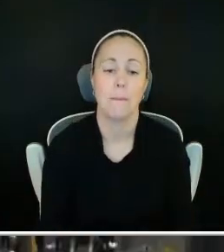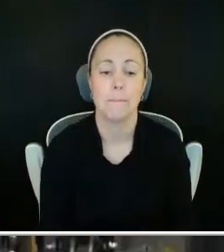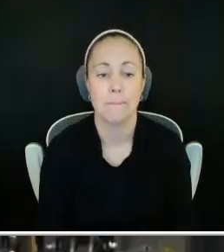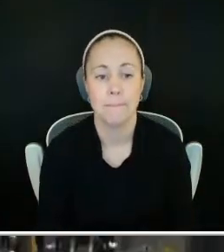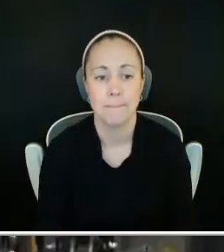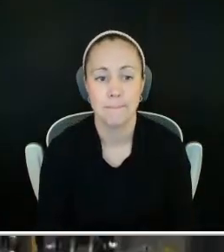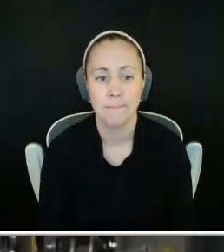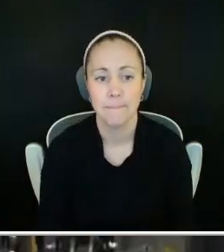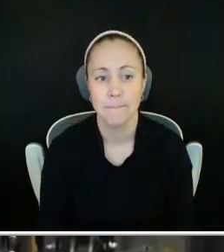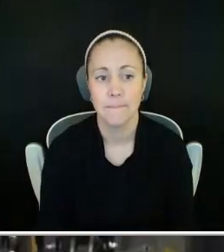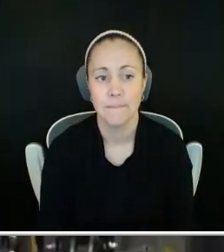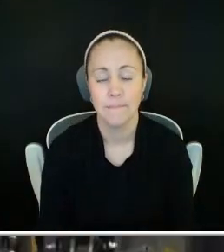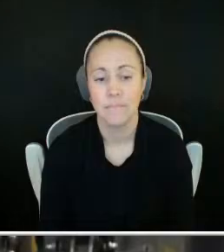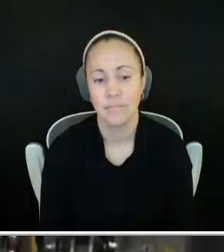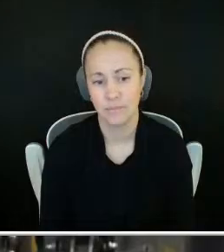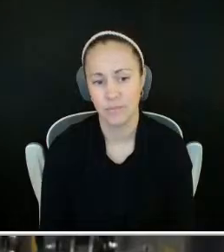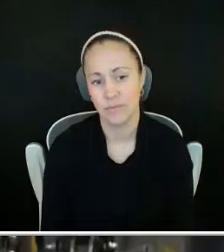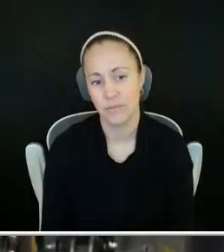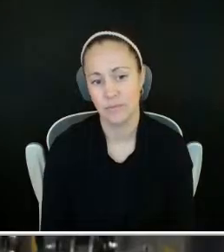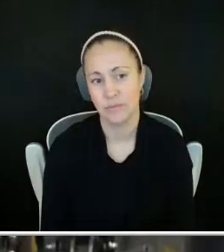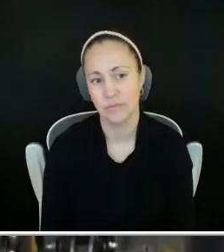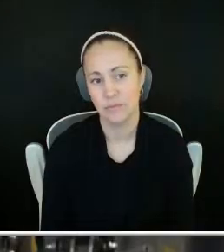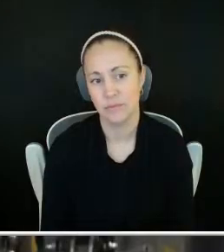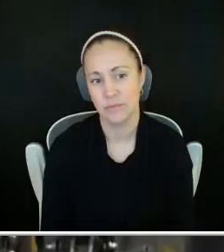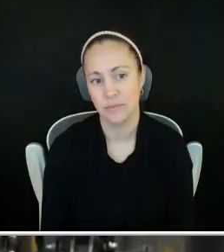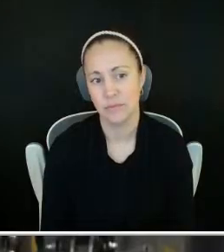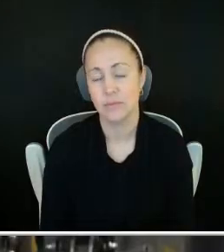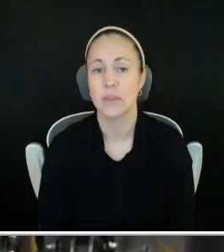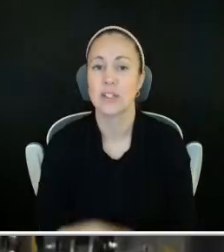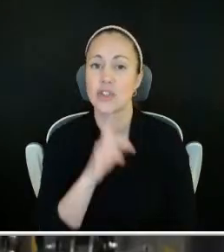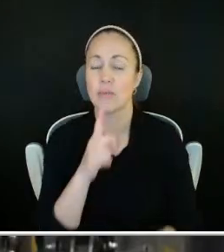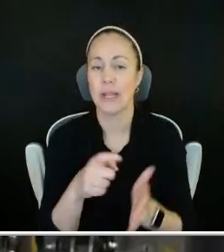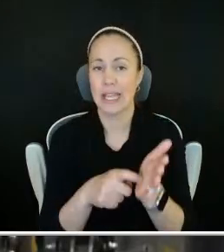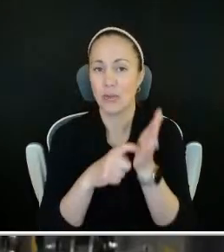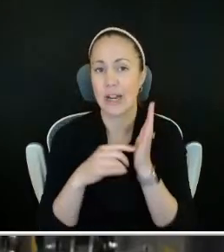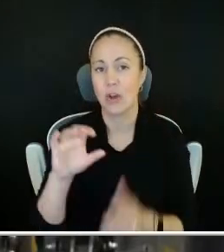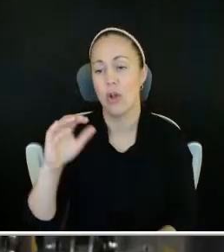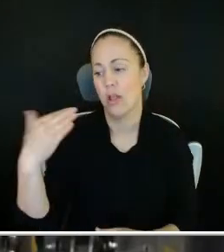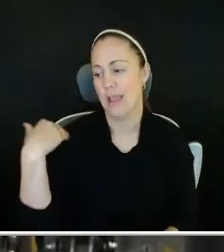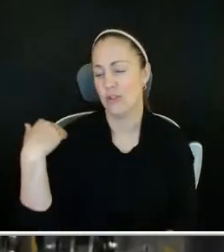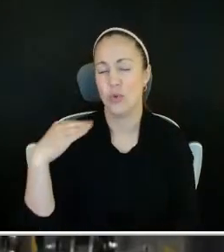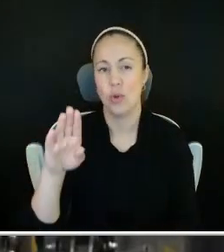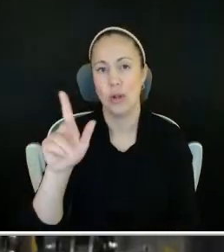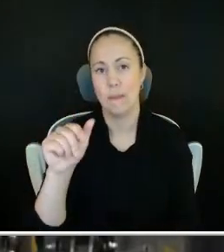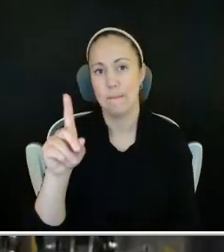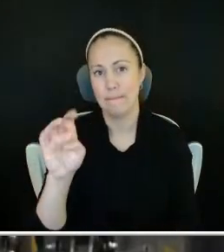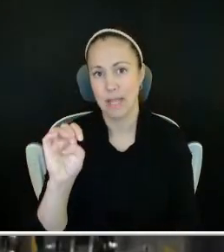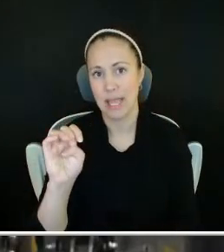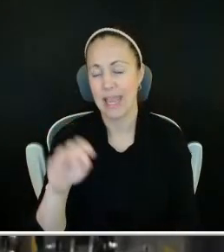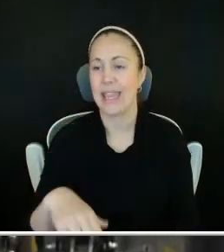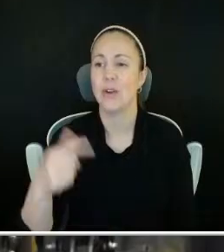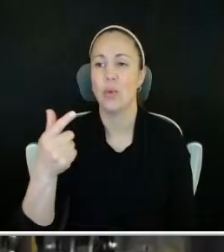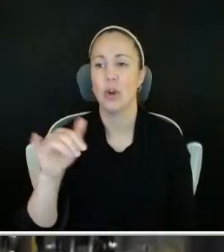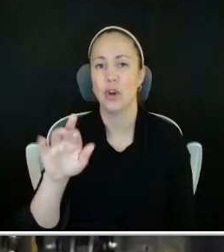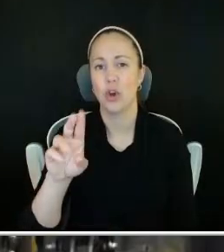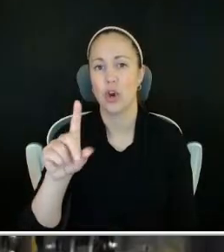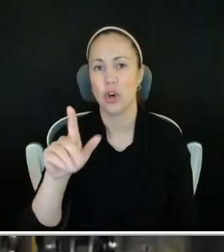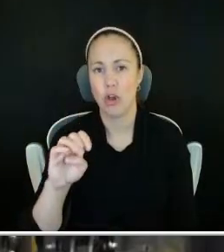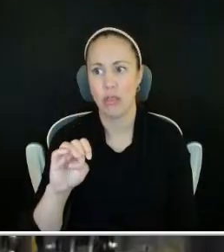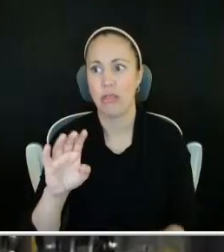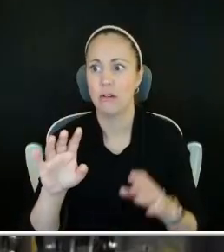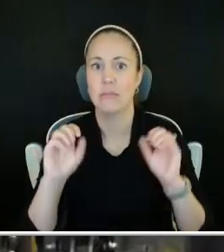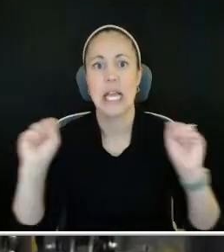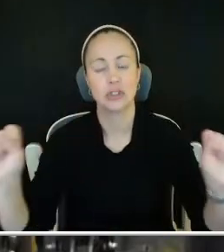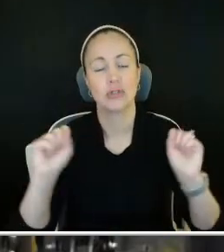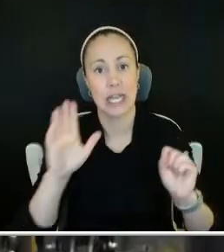So there are some really critical shoulder blade or really like posterior shoulder girdle exercises that form a foundational level of